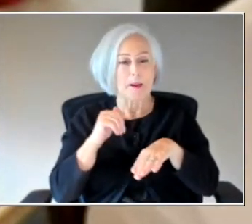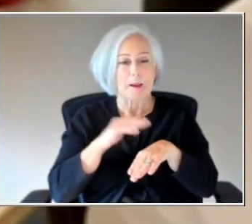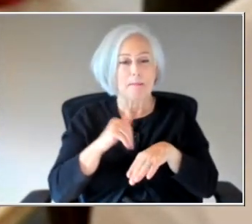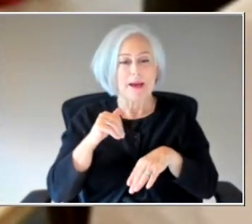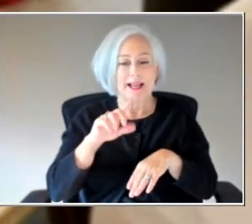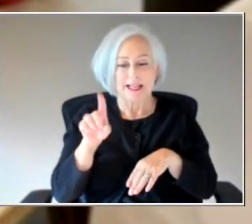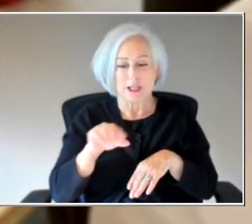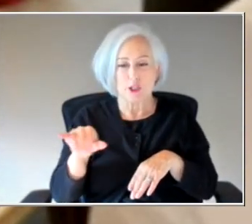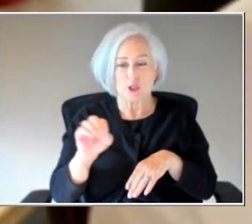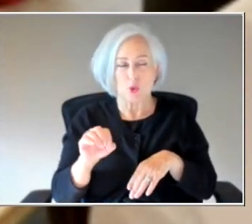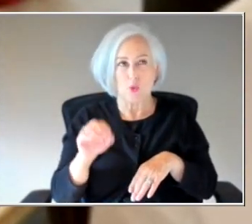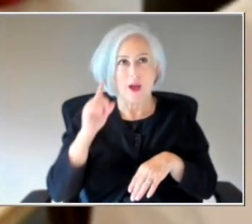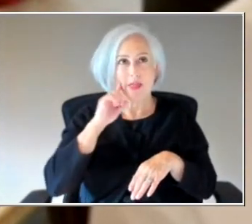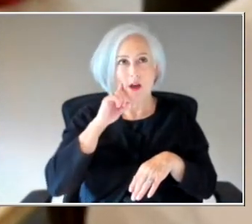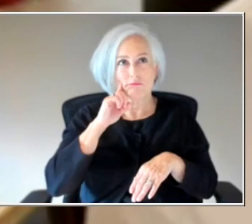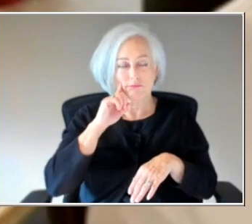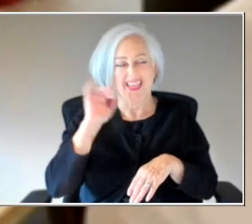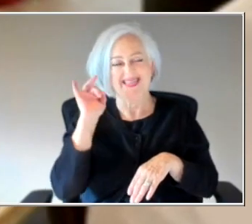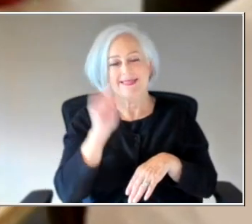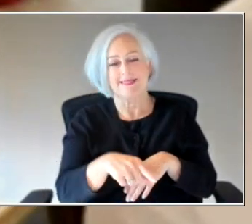like that's exactly what happened.